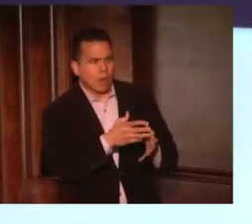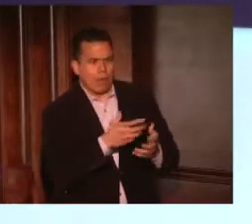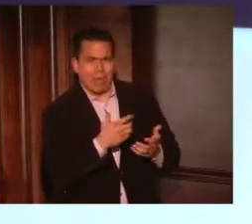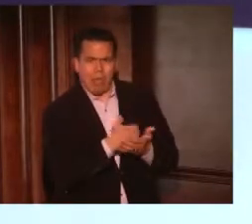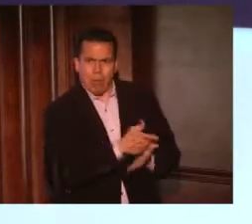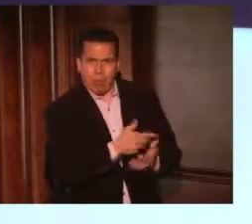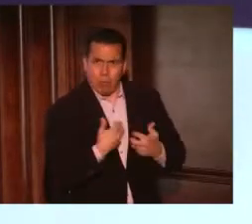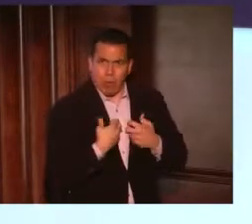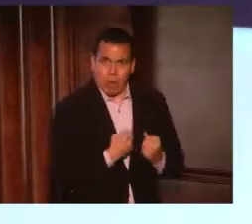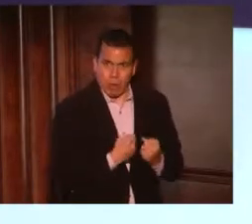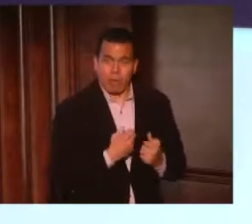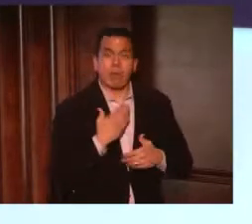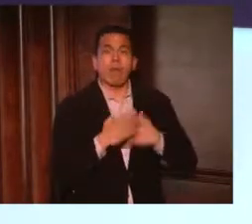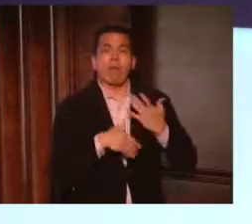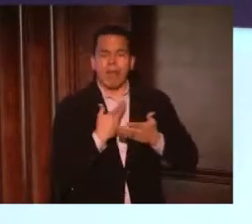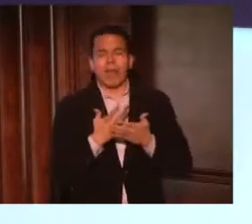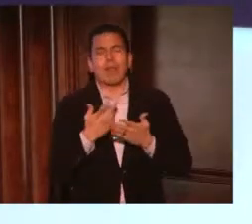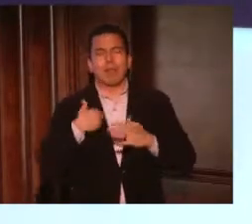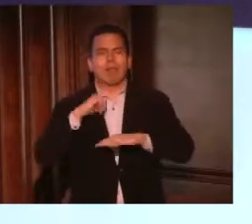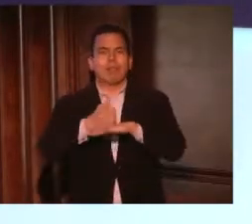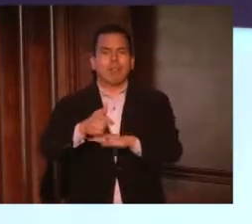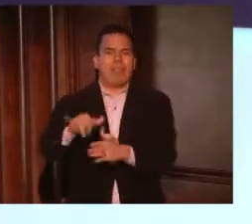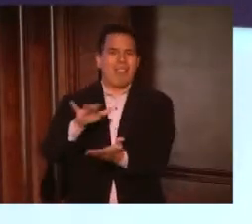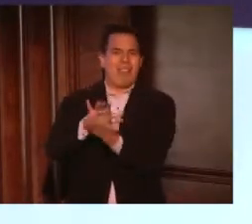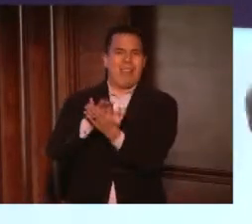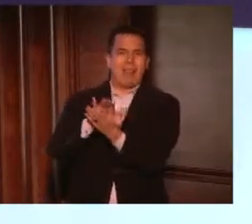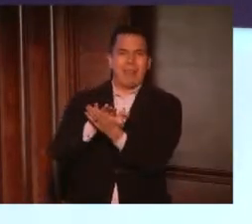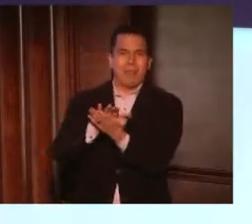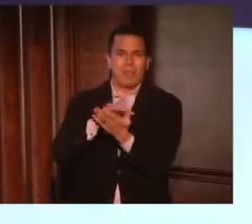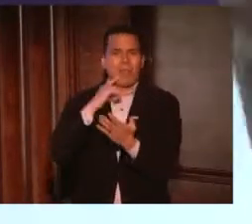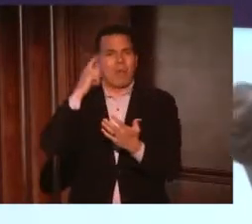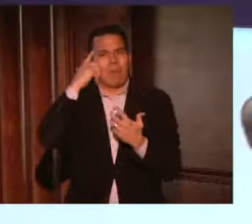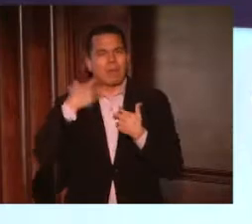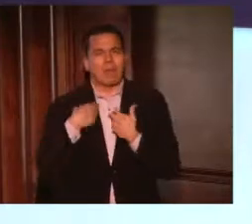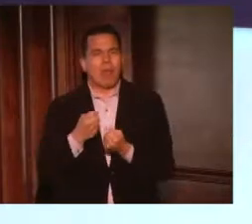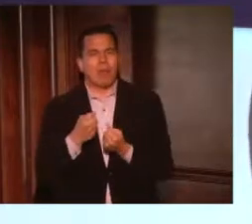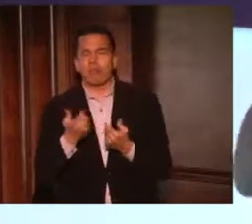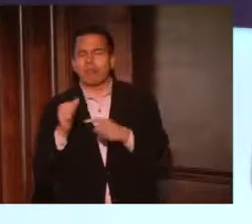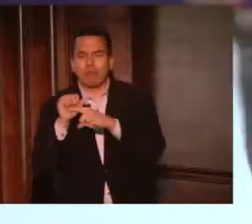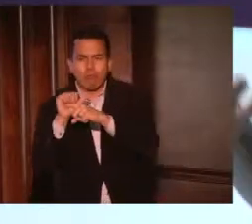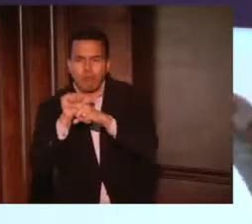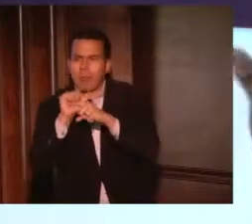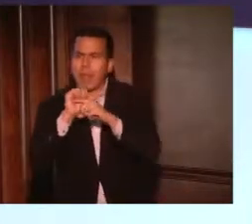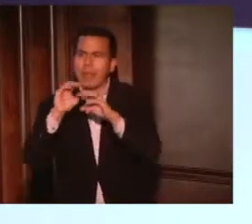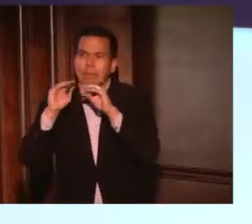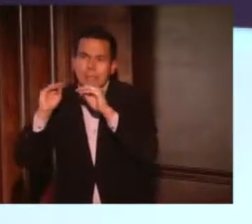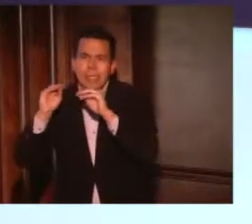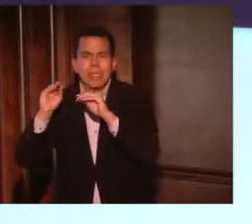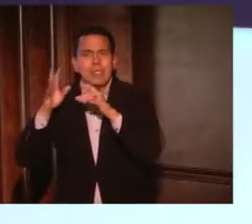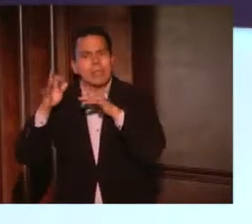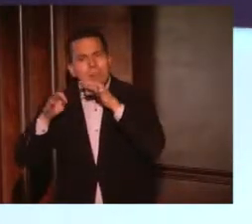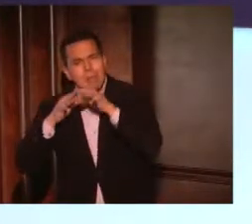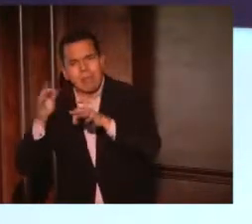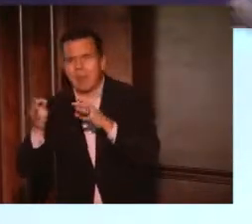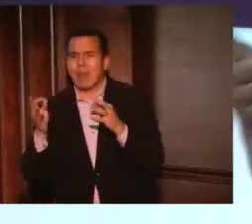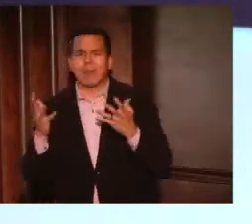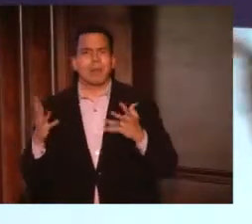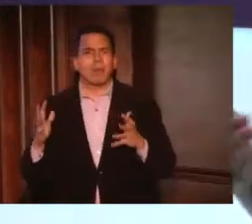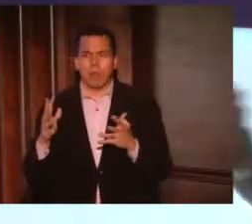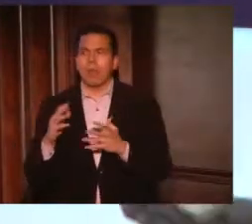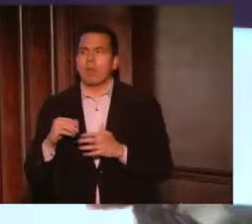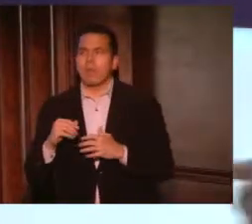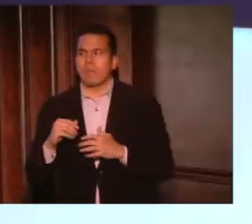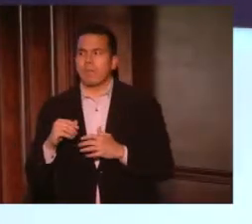I came up with the academy, just to be able to provide the skills and the resources and the networks that I've been able to build in